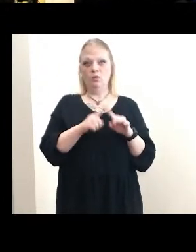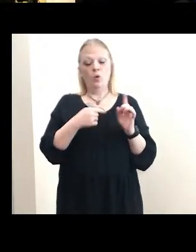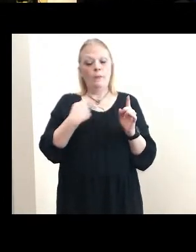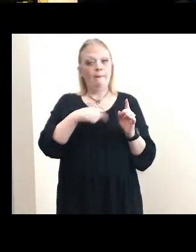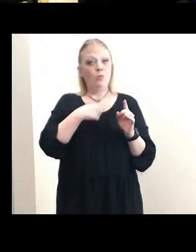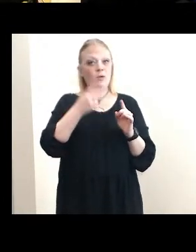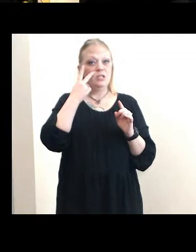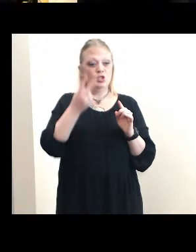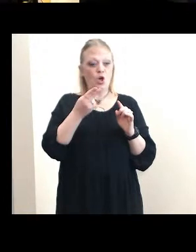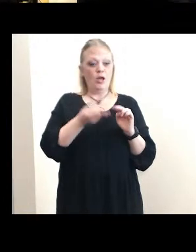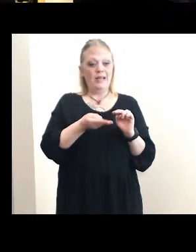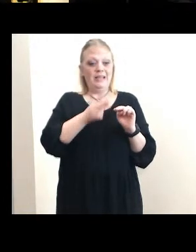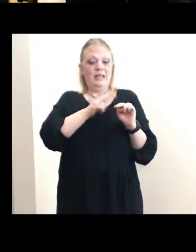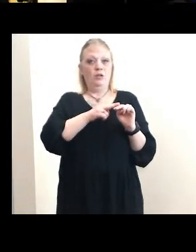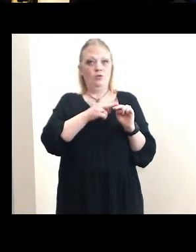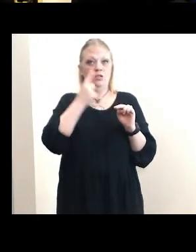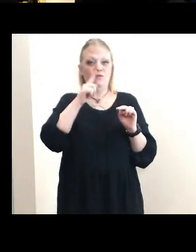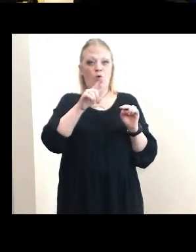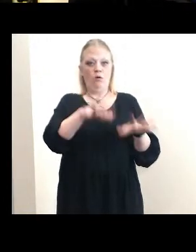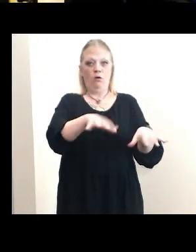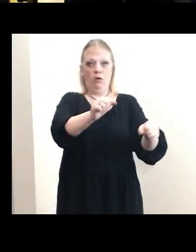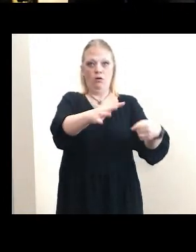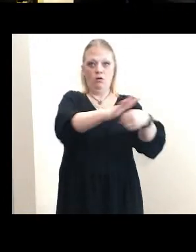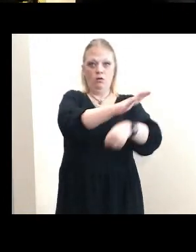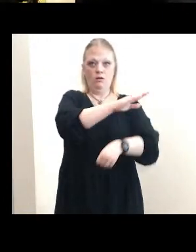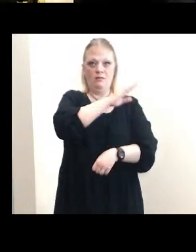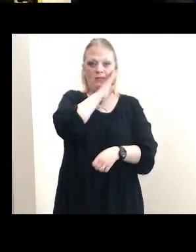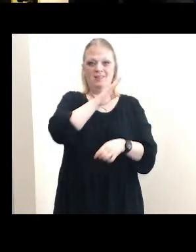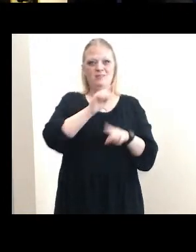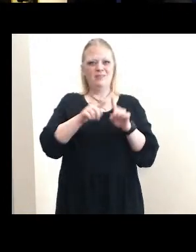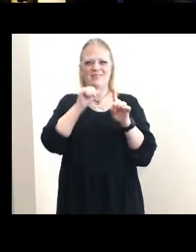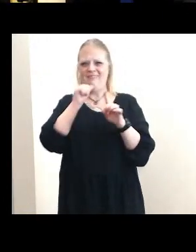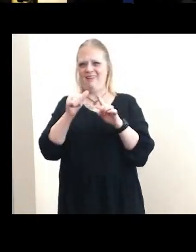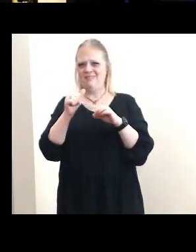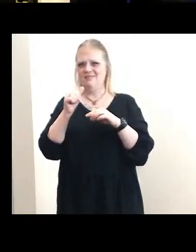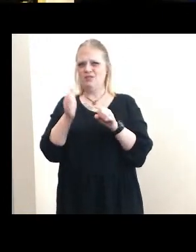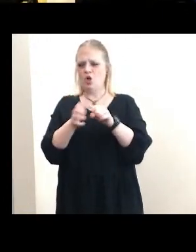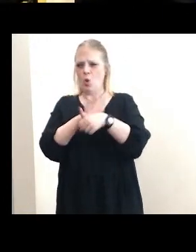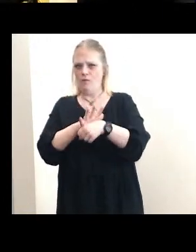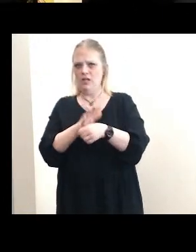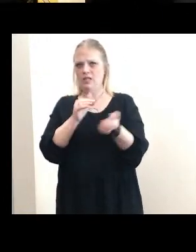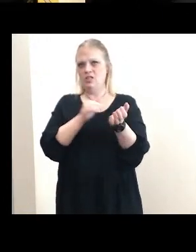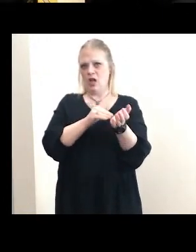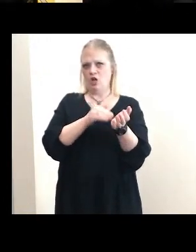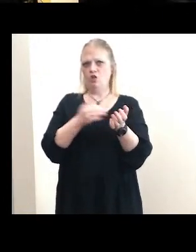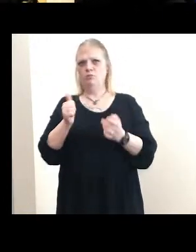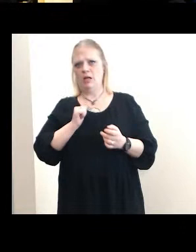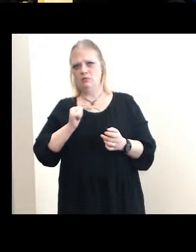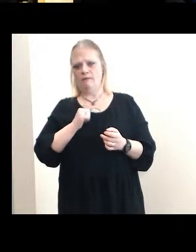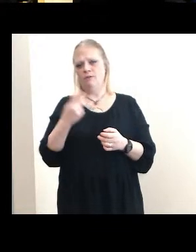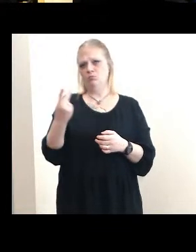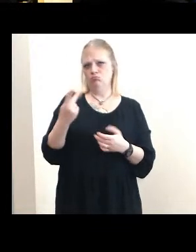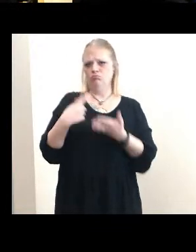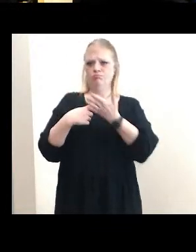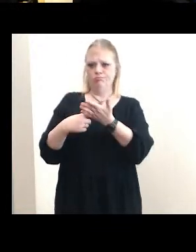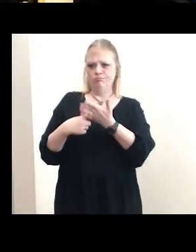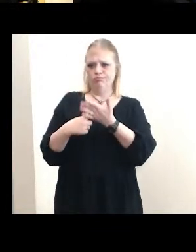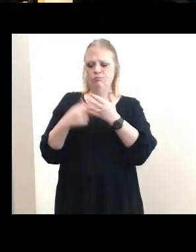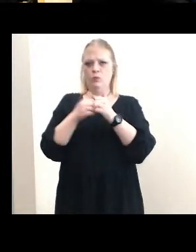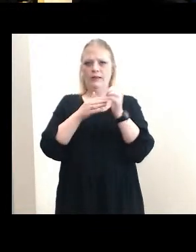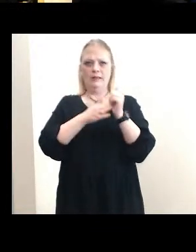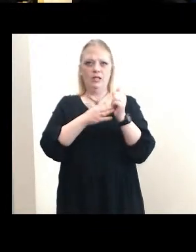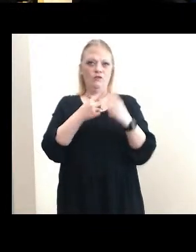in the occupied beds, but not necessarily for COVID. Dr. Burstein and I have conversations with leaders from the